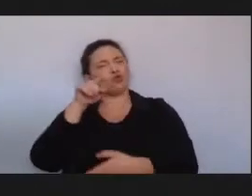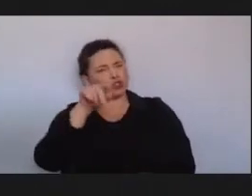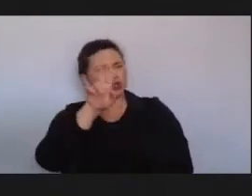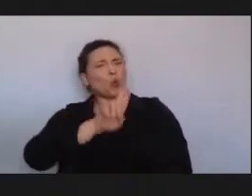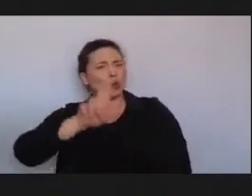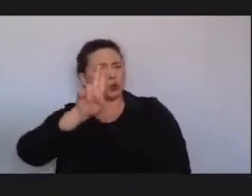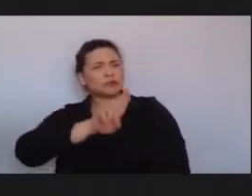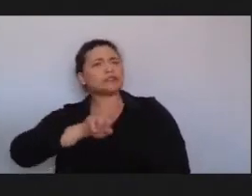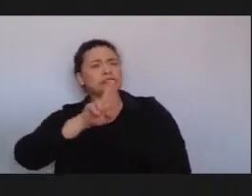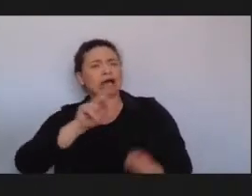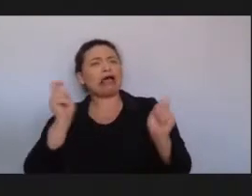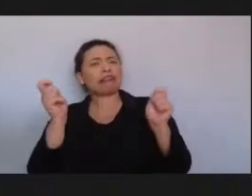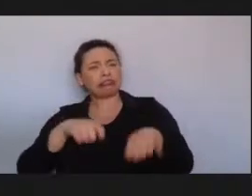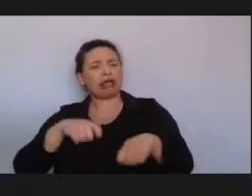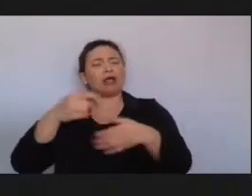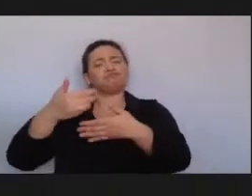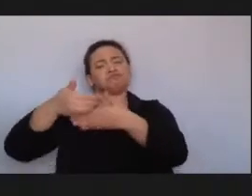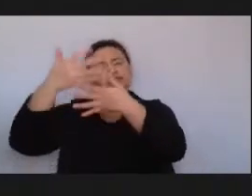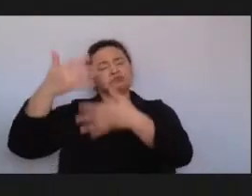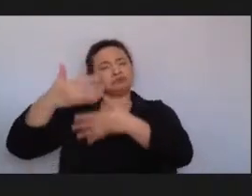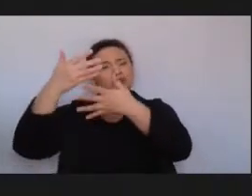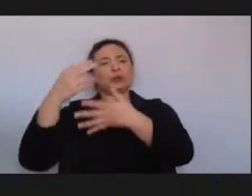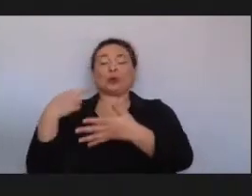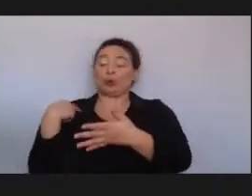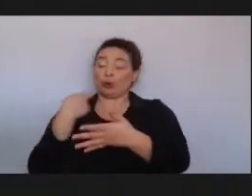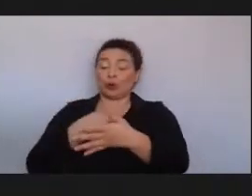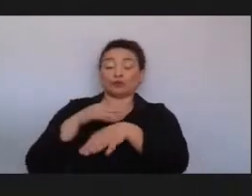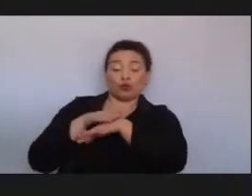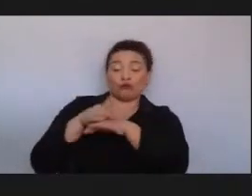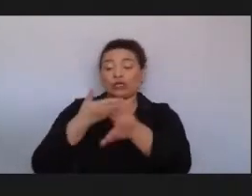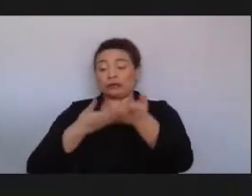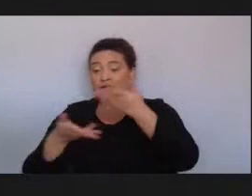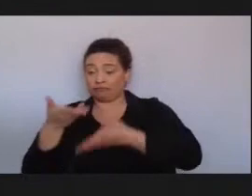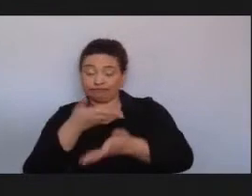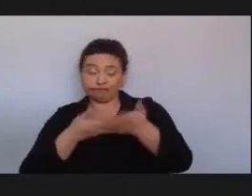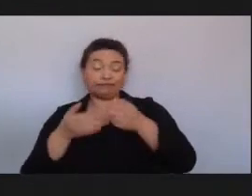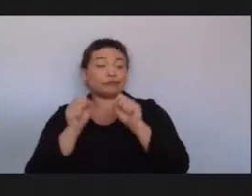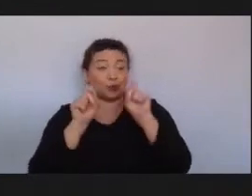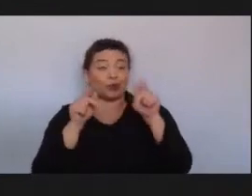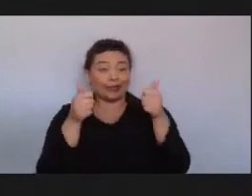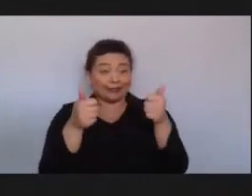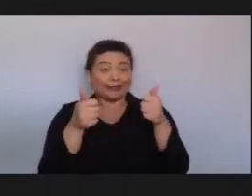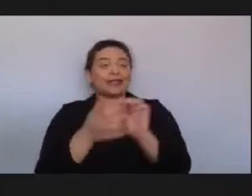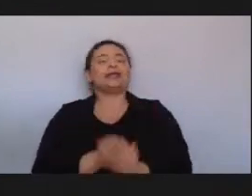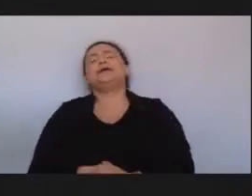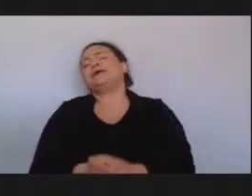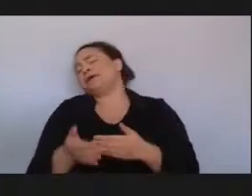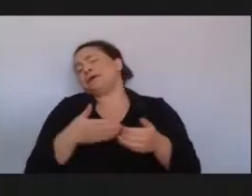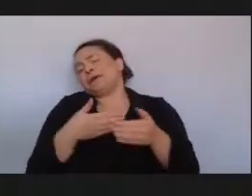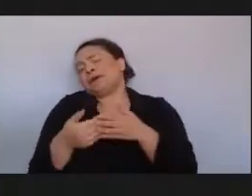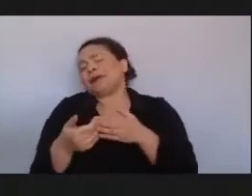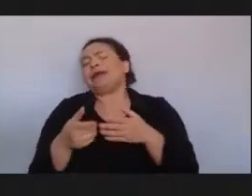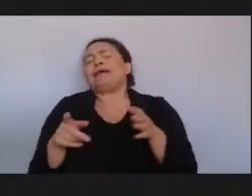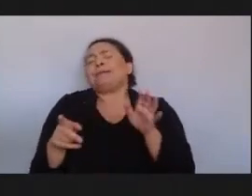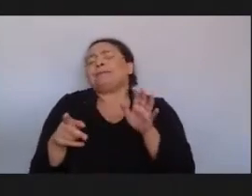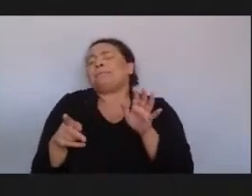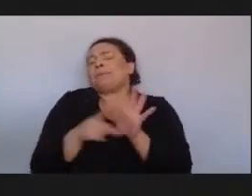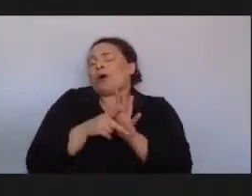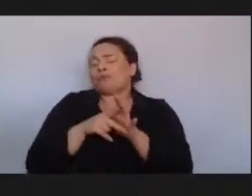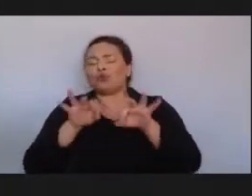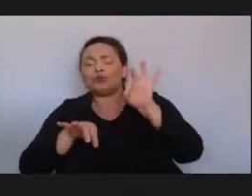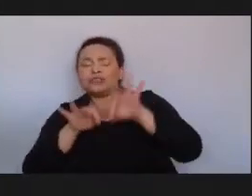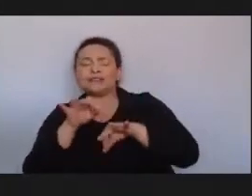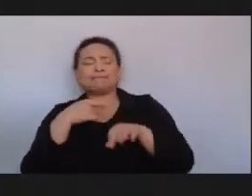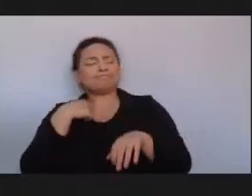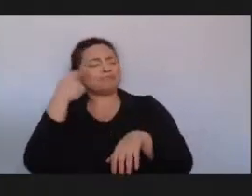so as with any workshop, it's important to look at learning outcomes. What are we planning on trying to get